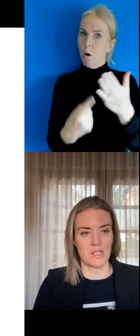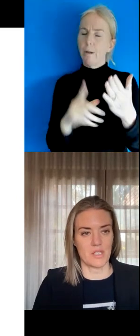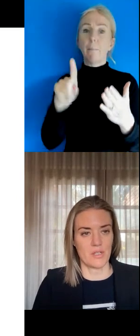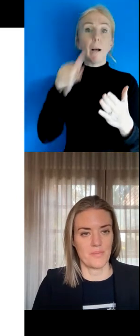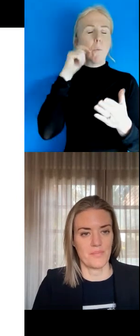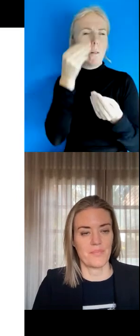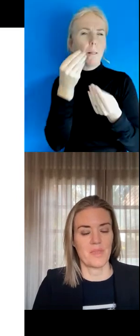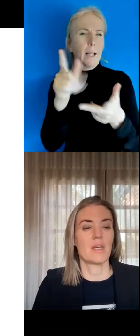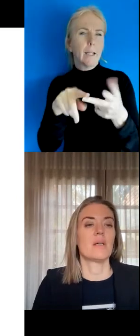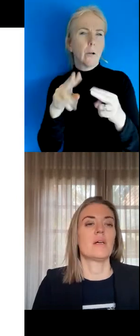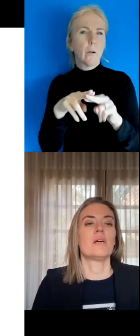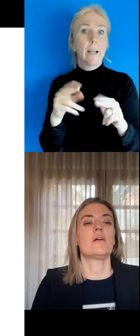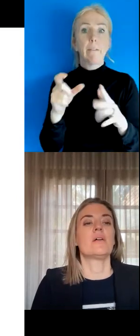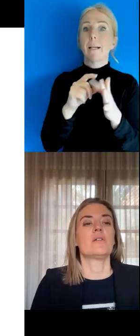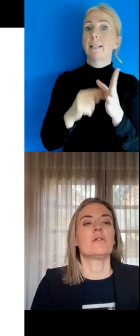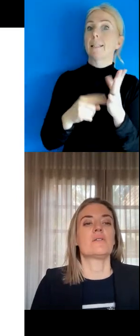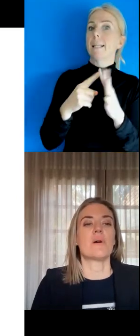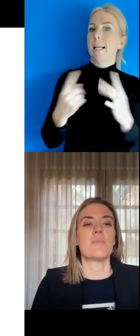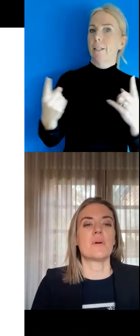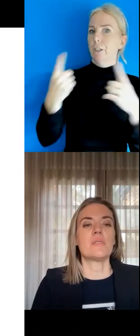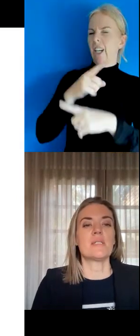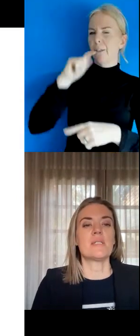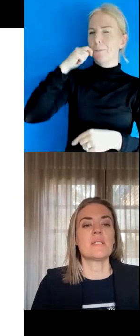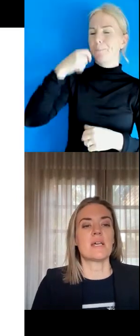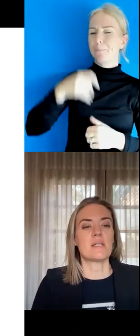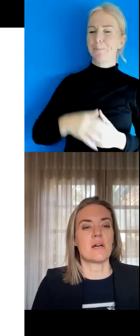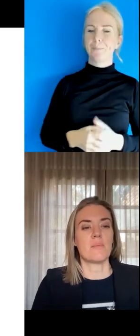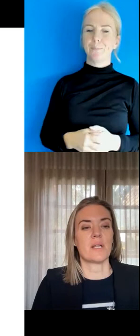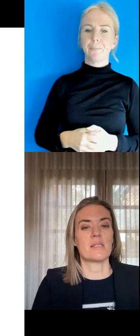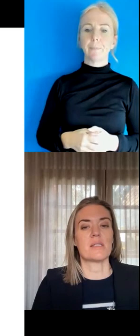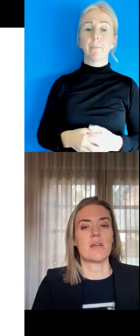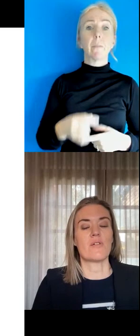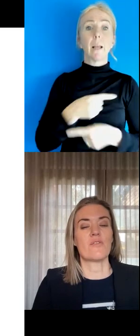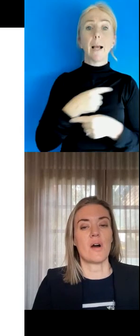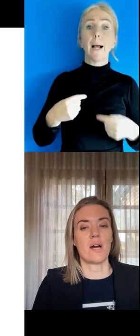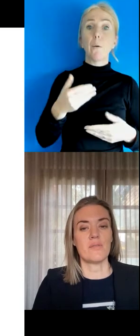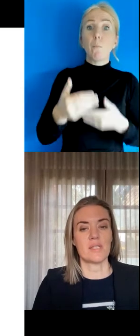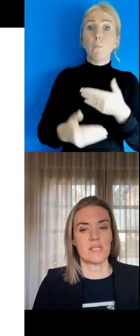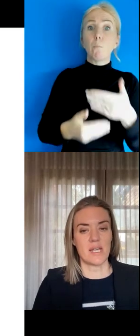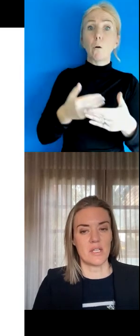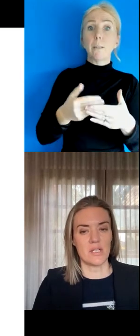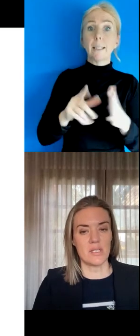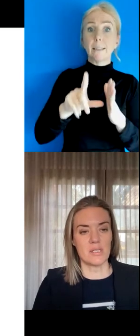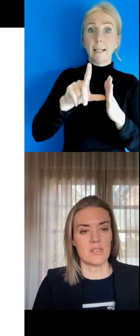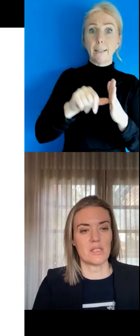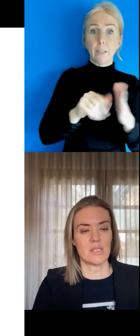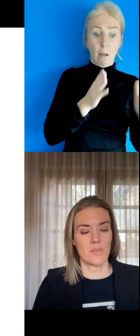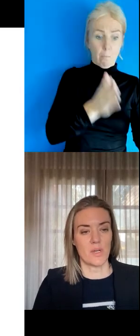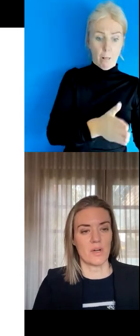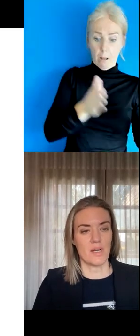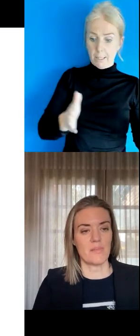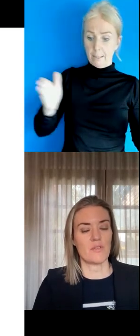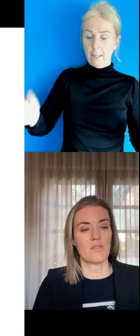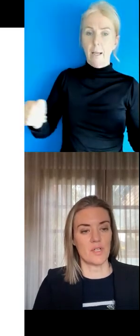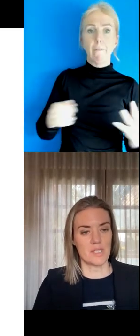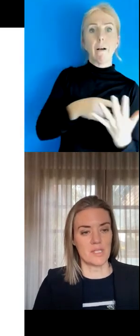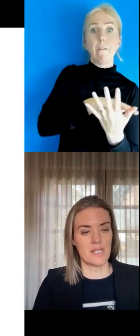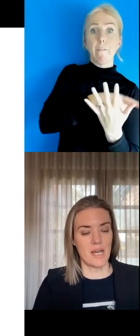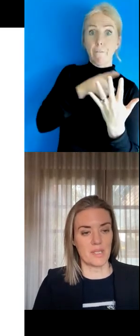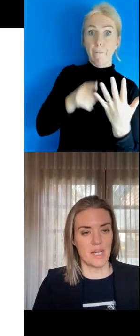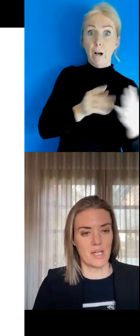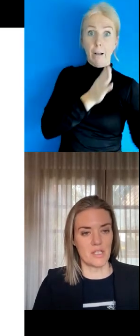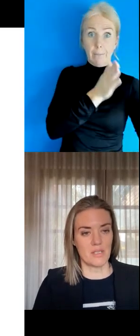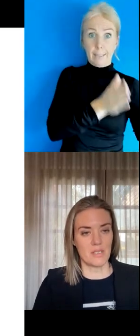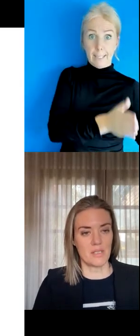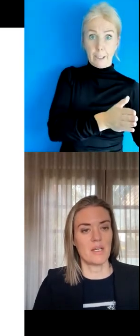may impact you. So our processes and timelines, there are 5 stages to this program. The first